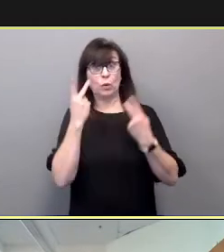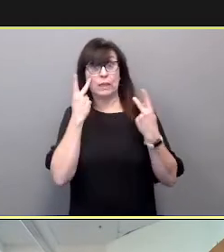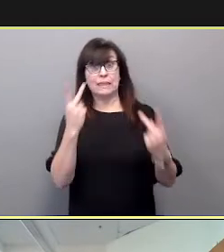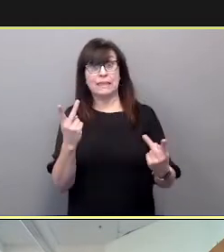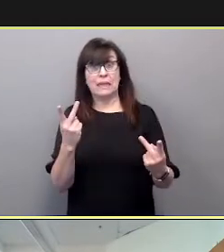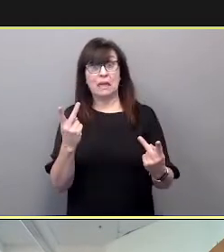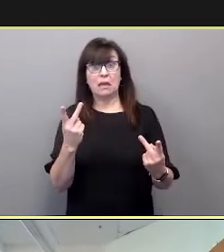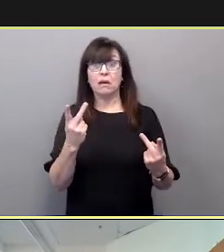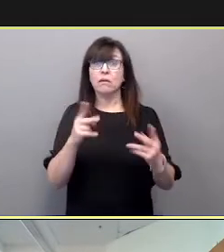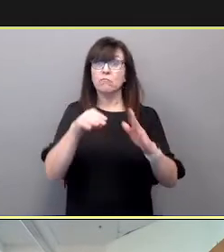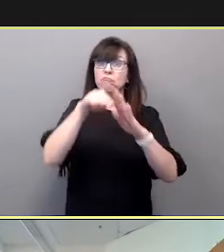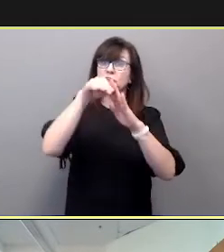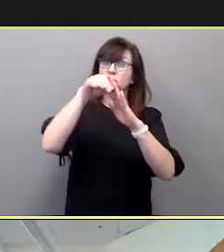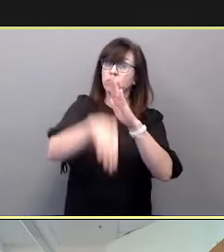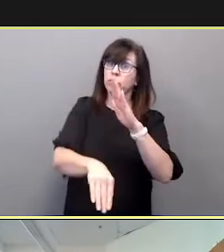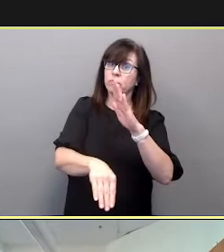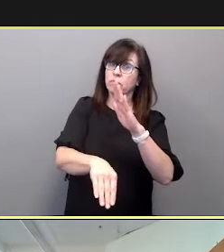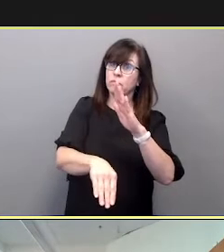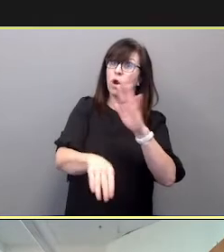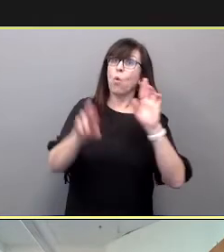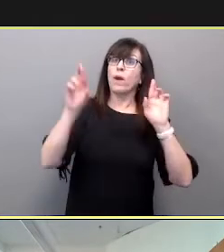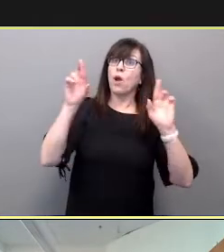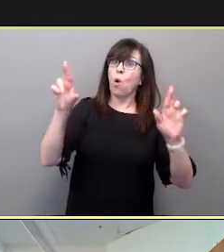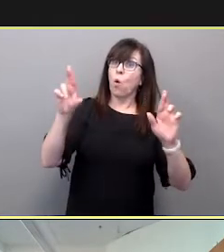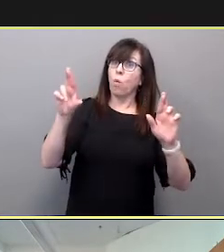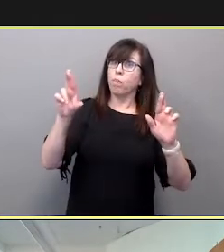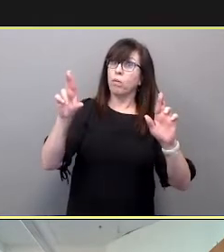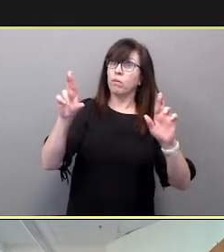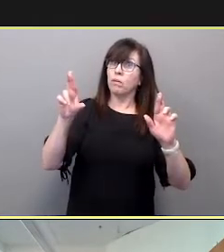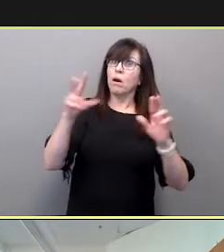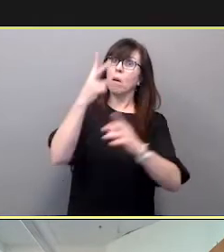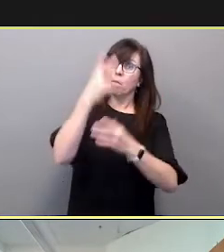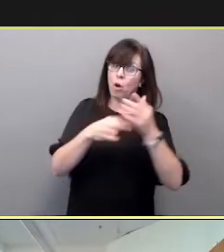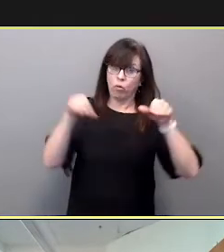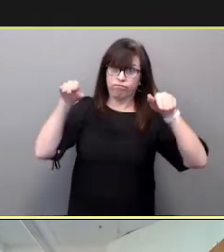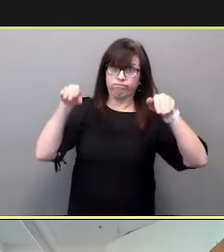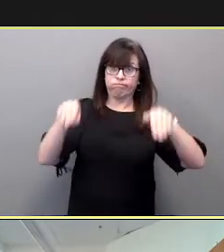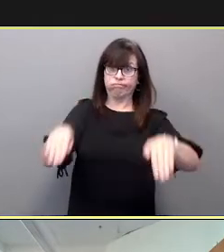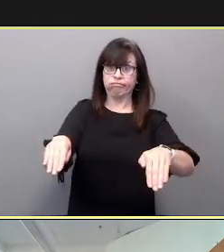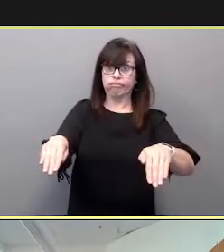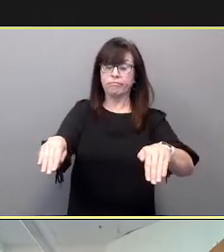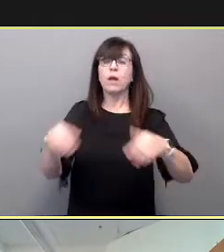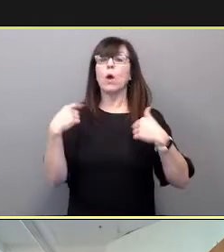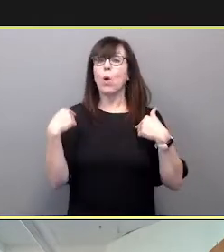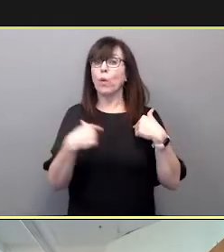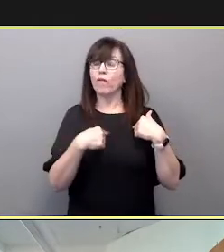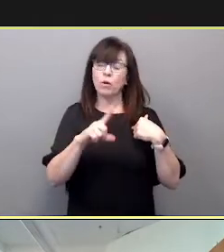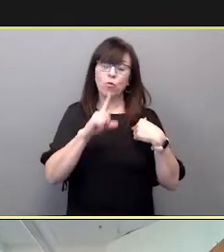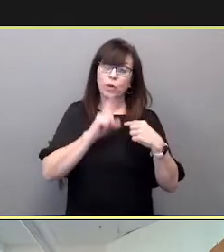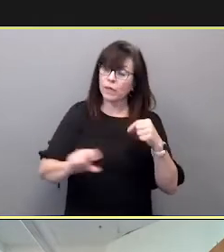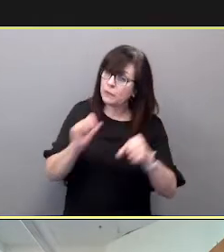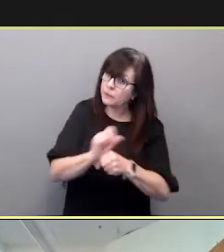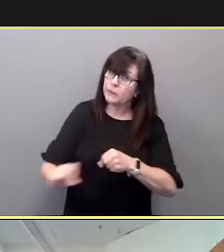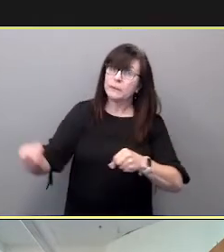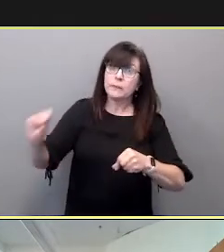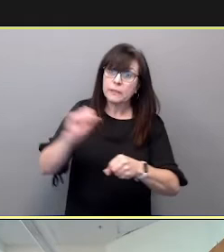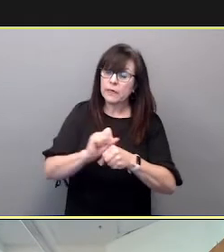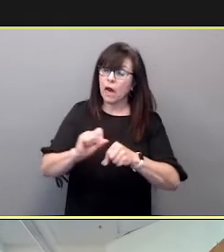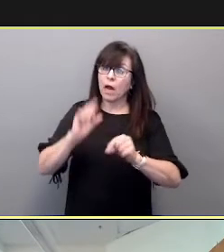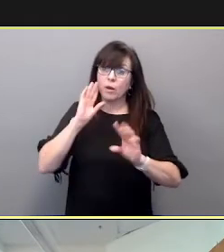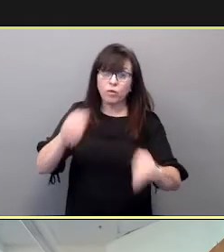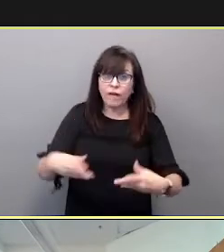been trending down. We hope that it continues in that way. We have been working diligently on rolling out